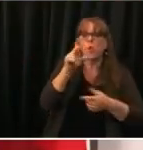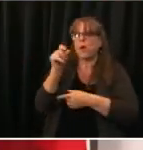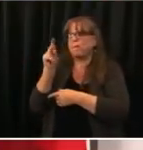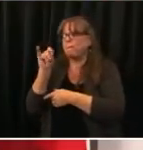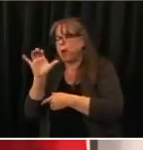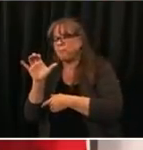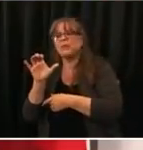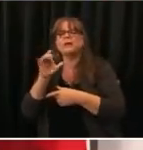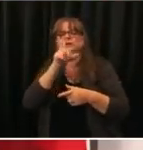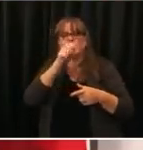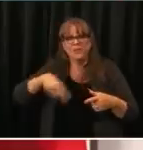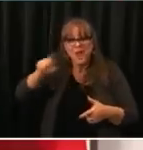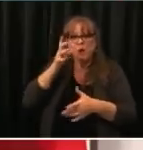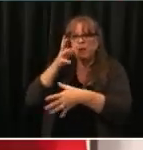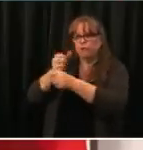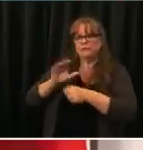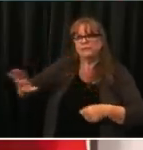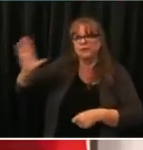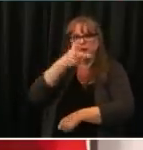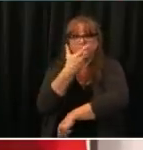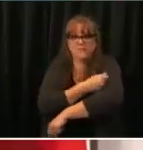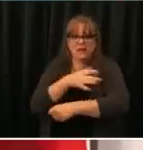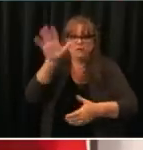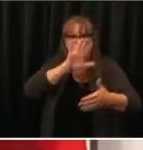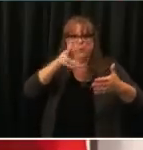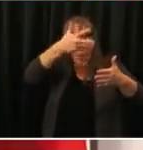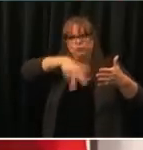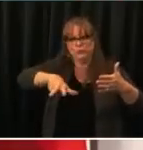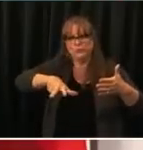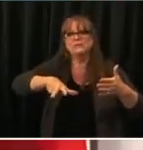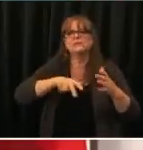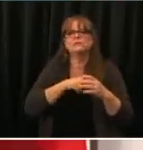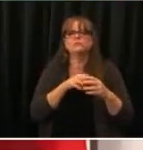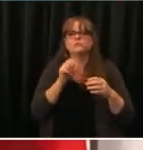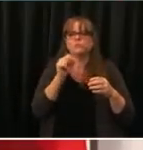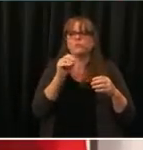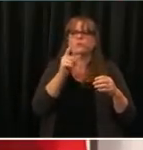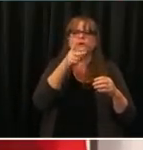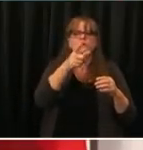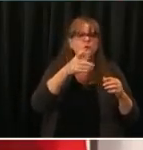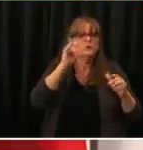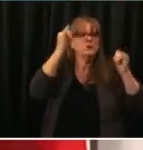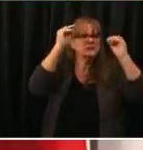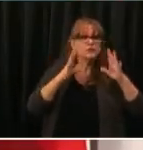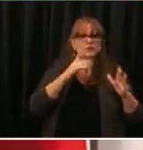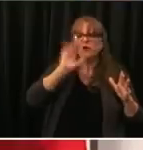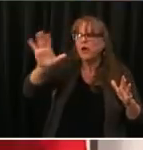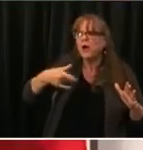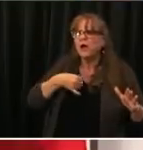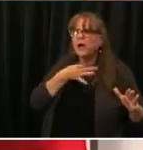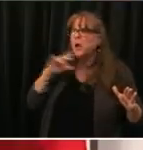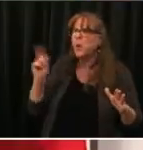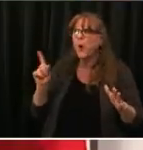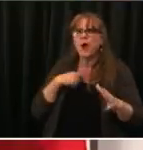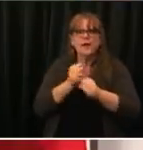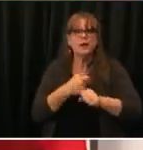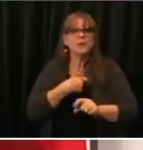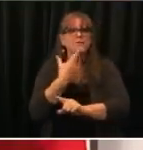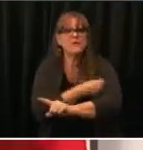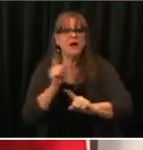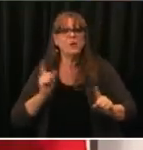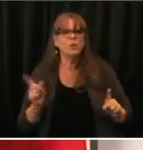those, if you are a teacher or educator and you're wondering how you get it, or paraprofessional, the instructions will come through your district, through your